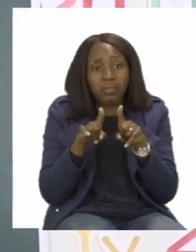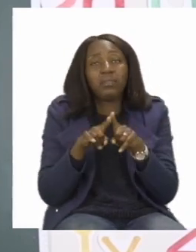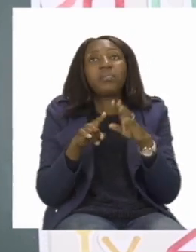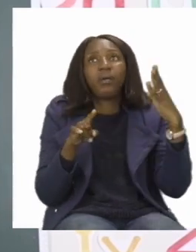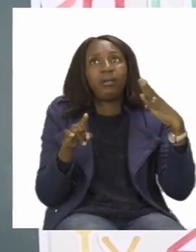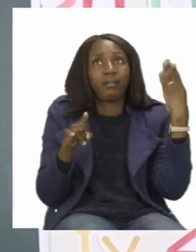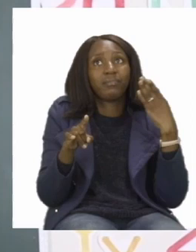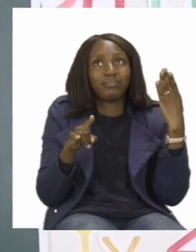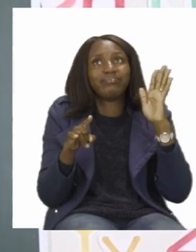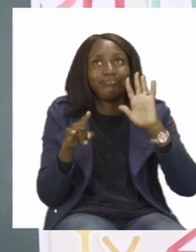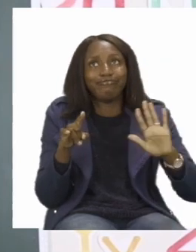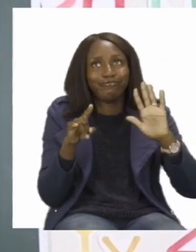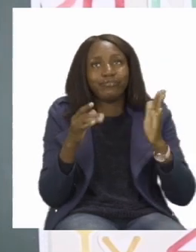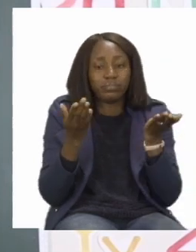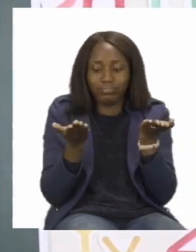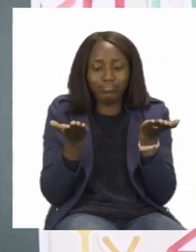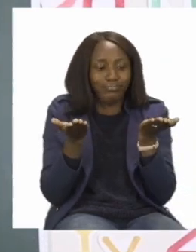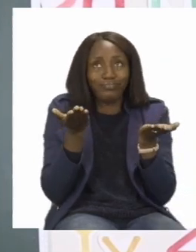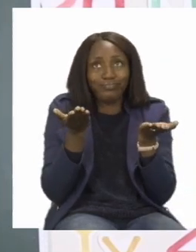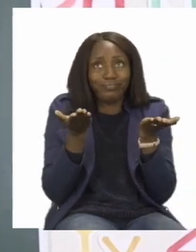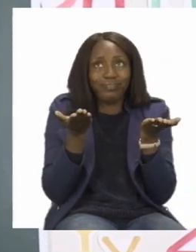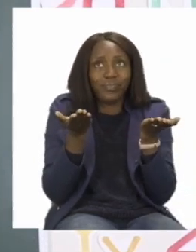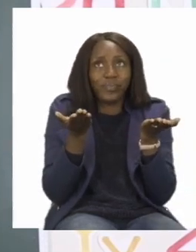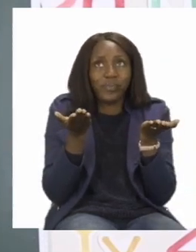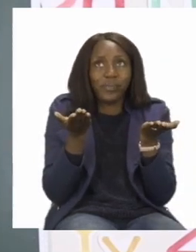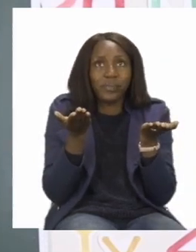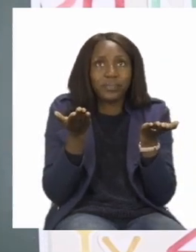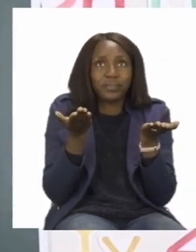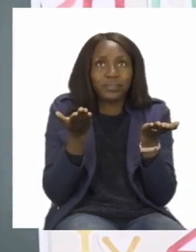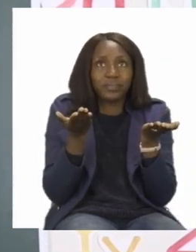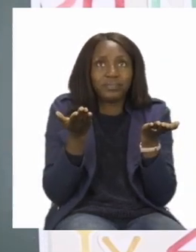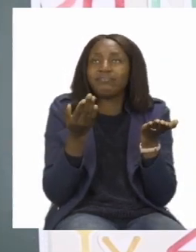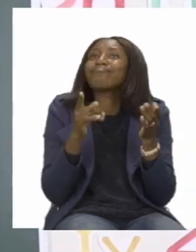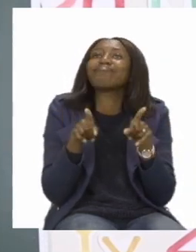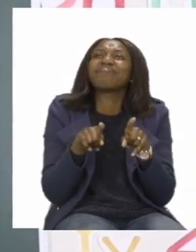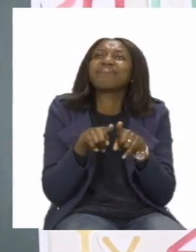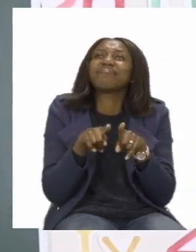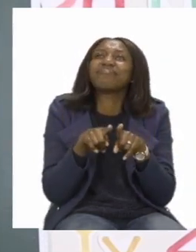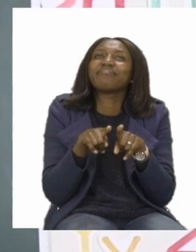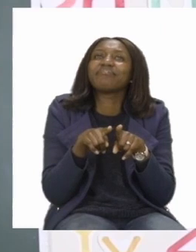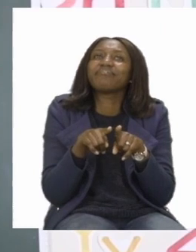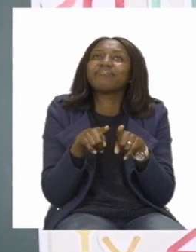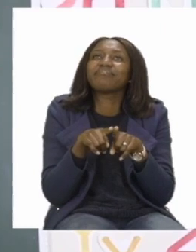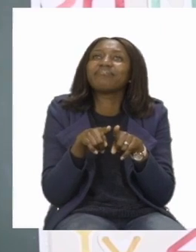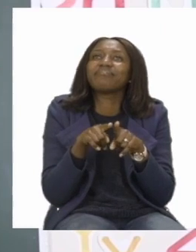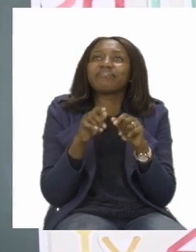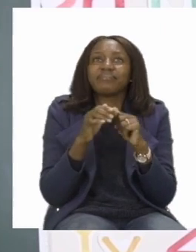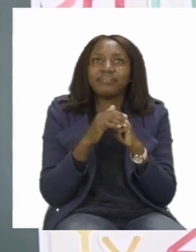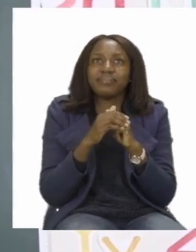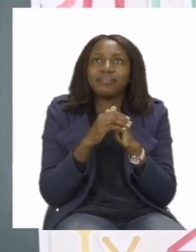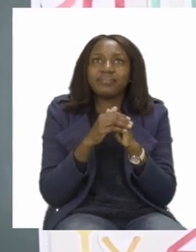same as the blue color. So our orange color is the same as our